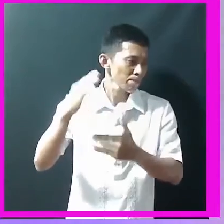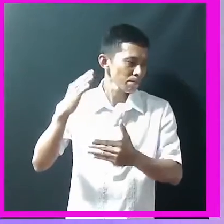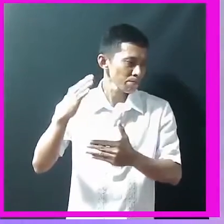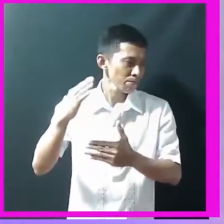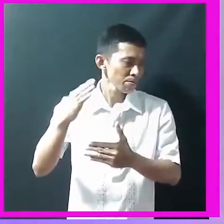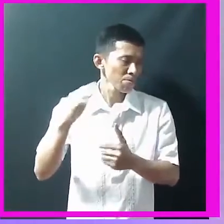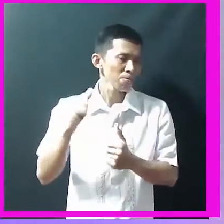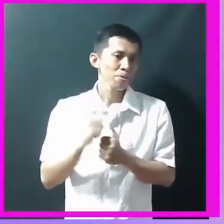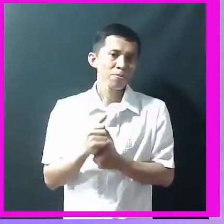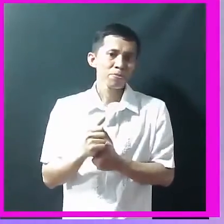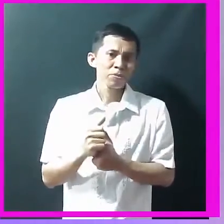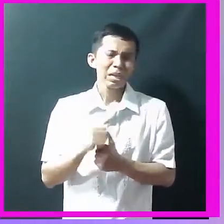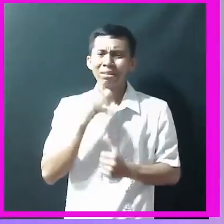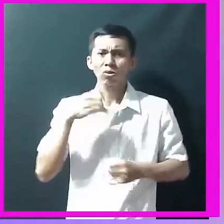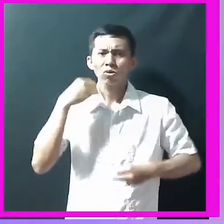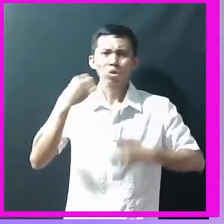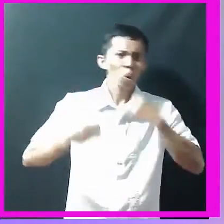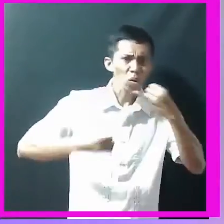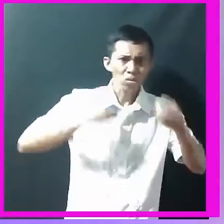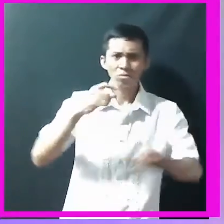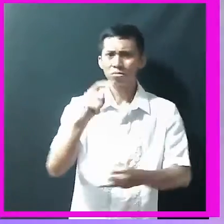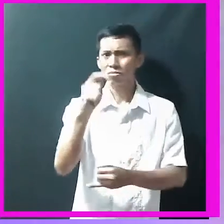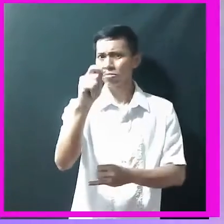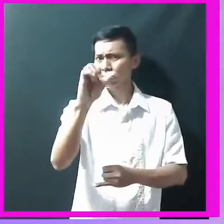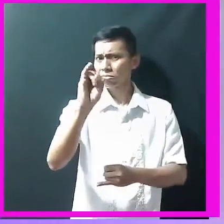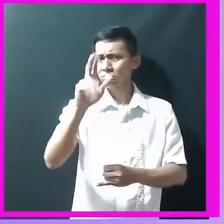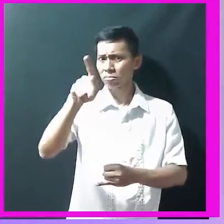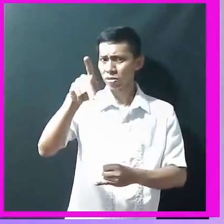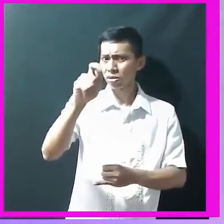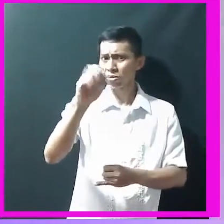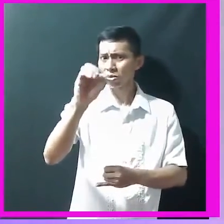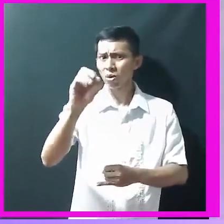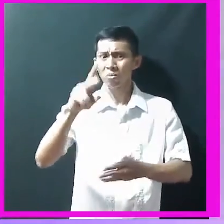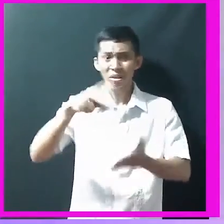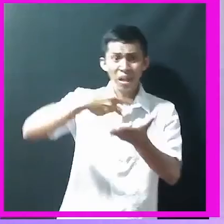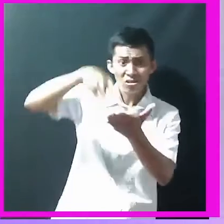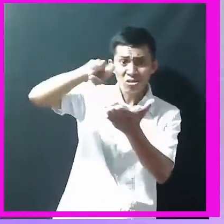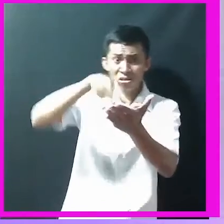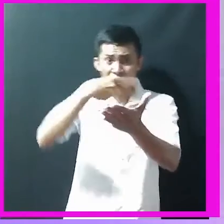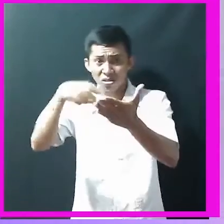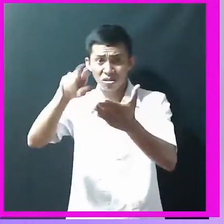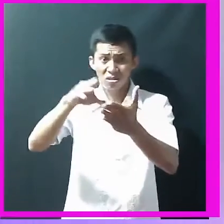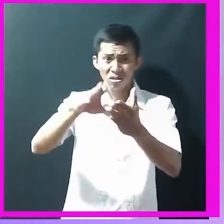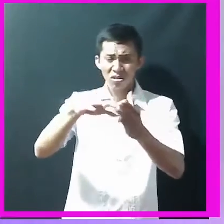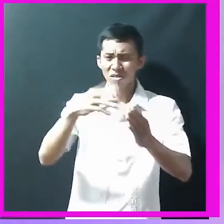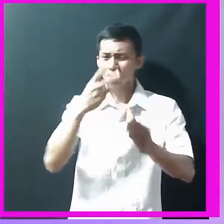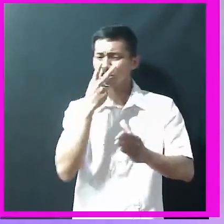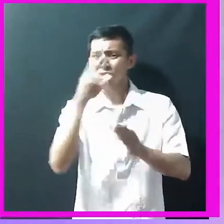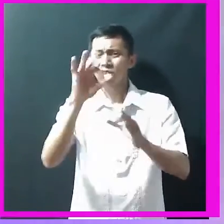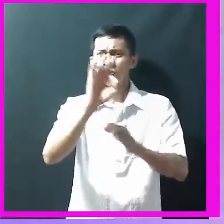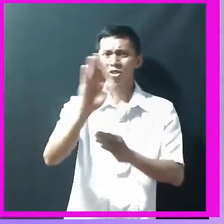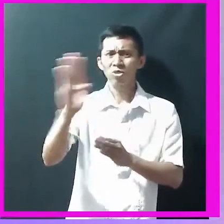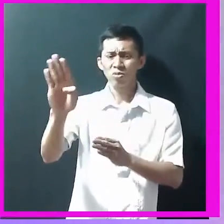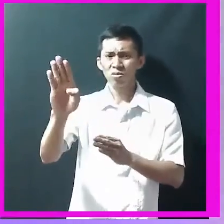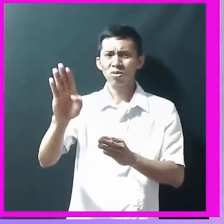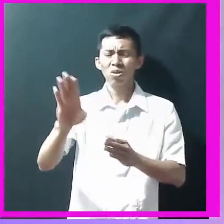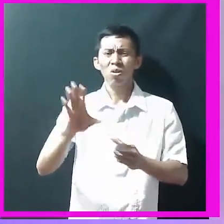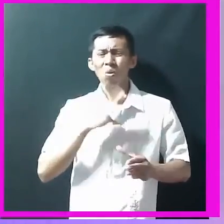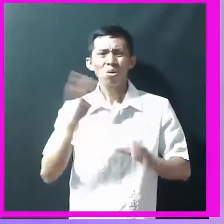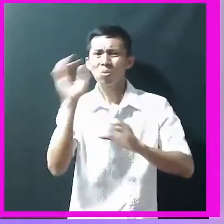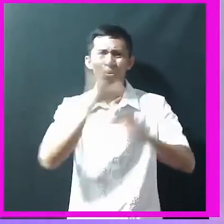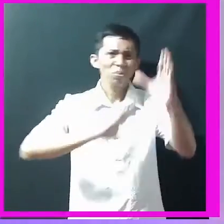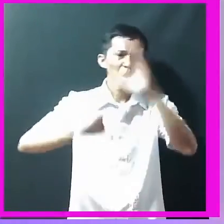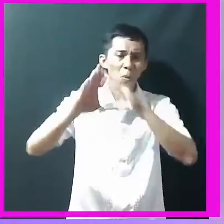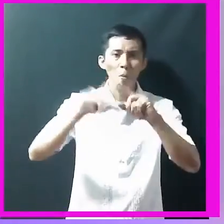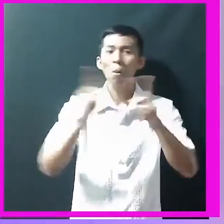imo TikTok? Labi na Kristohanon ka? Mubalik si Jesus Christ. Hello? Walay problema ang TikTok.